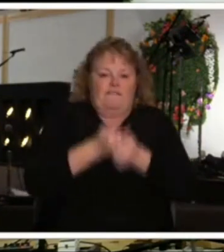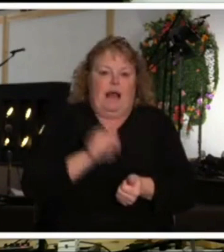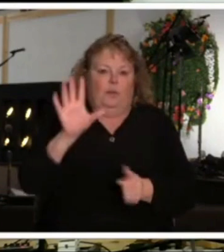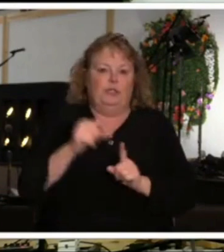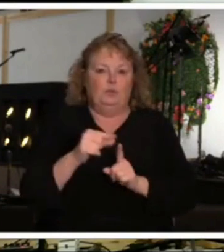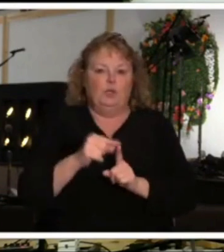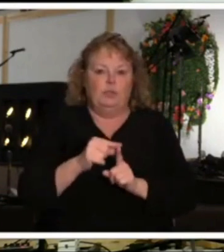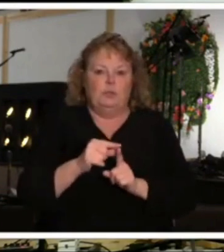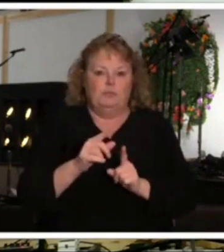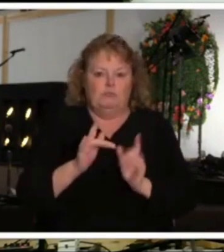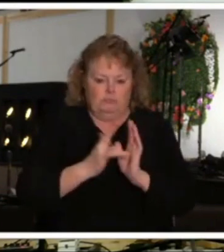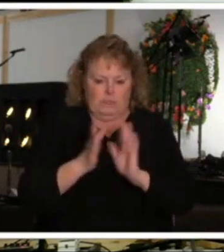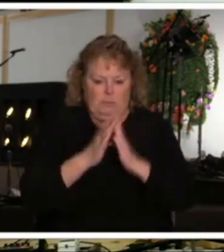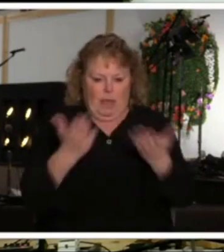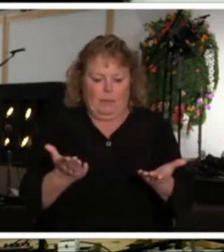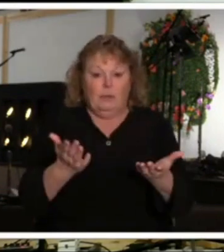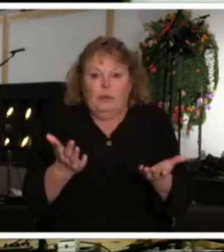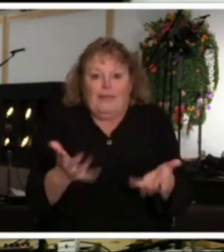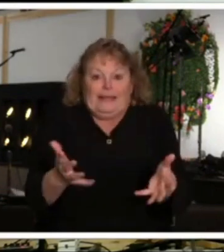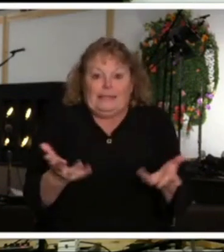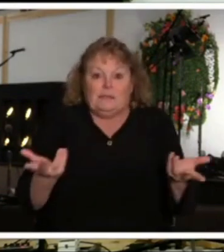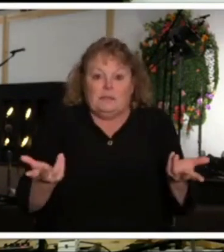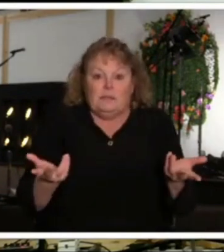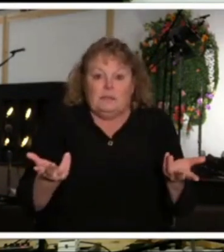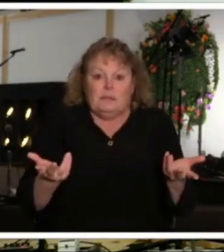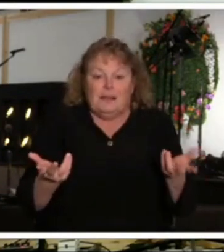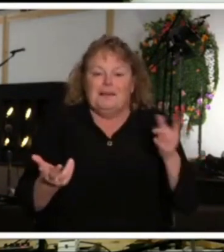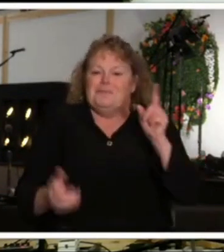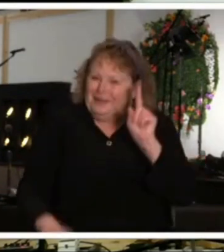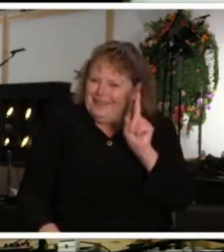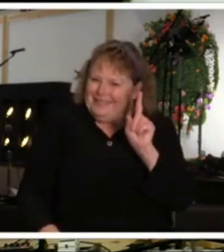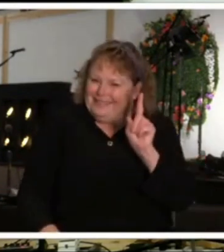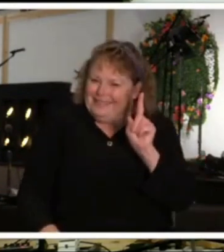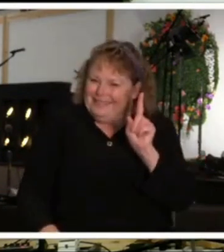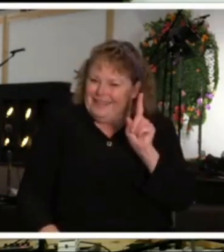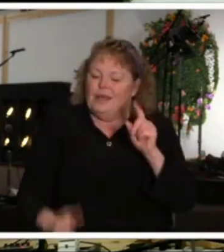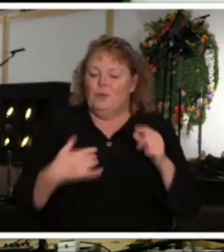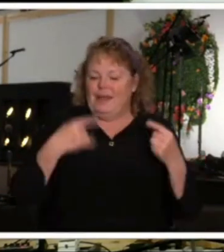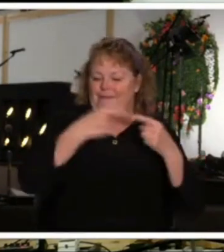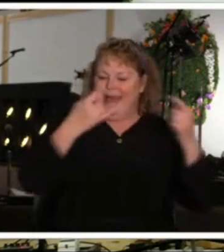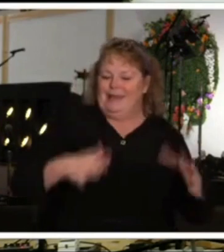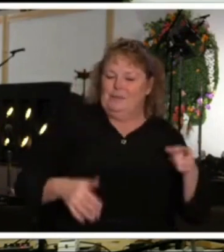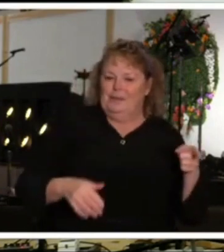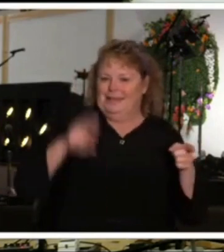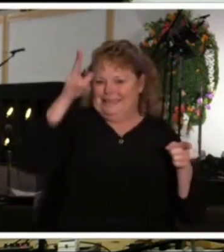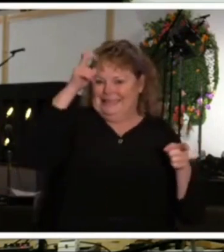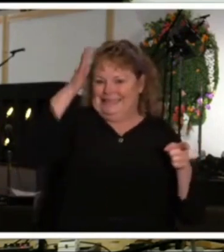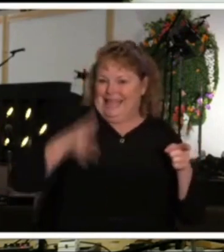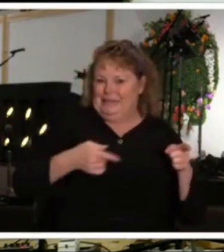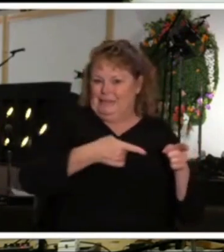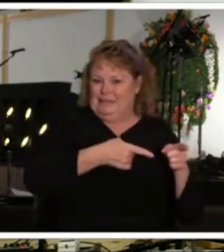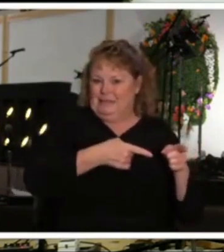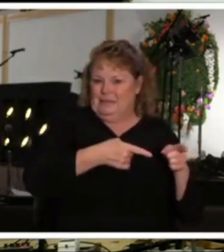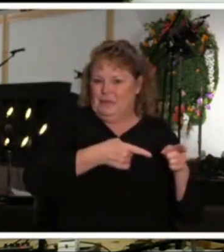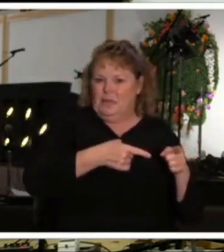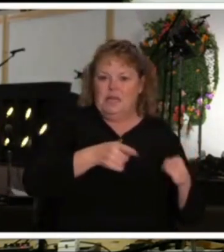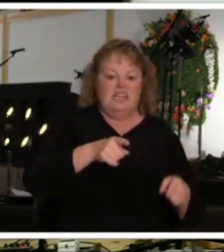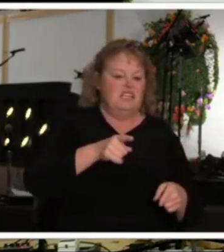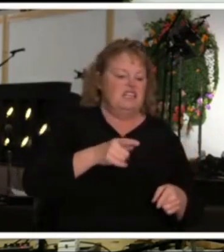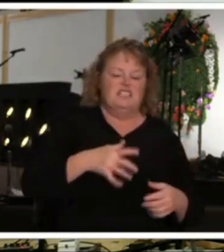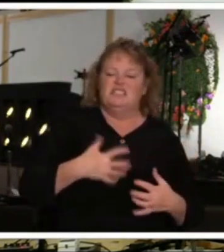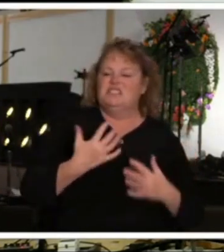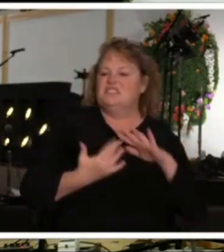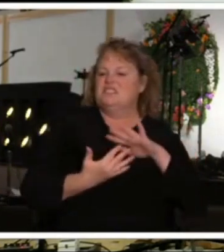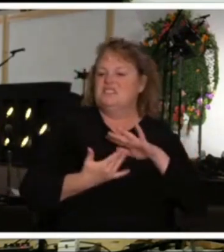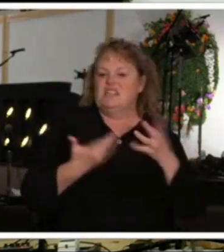what? We have an enemy, Satan. He doesn't want us to do that.